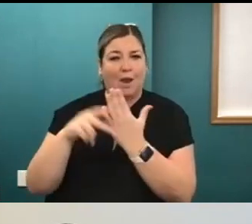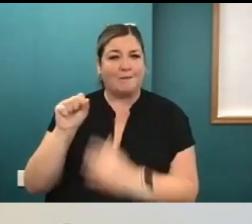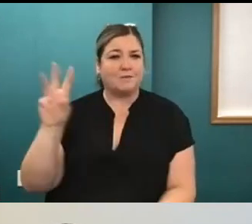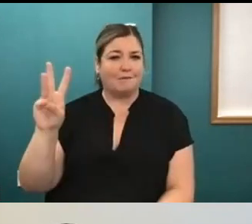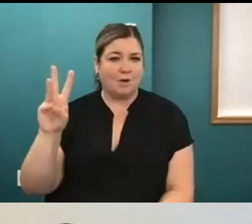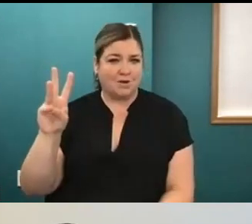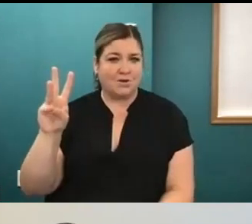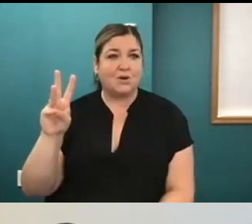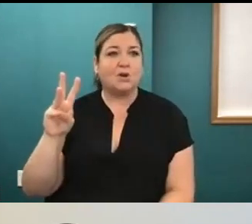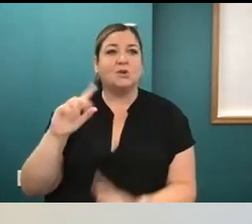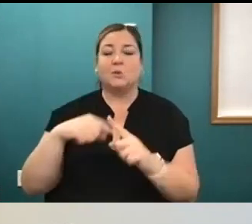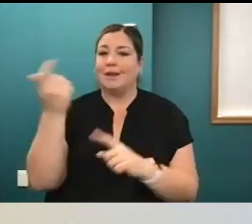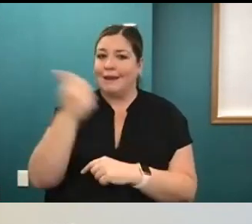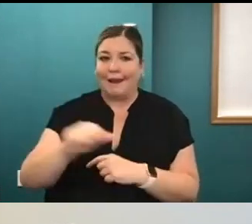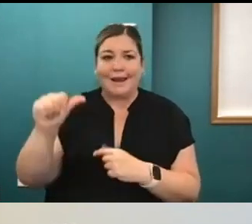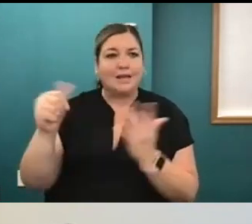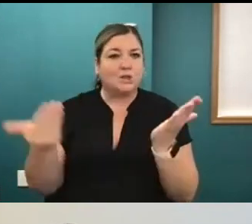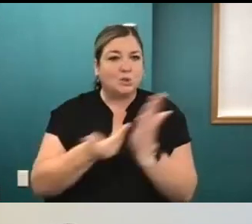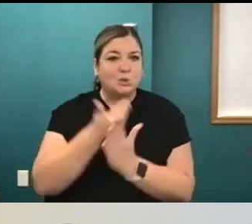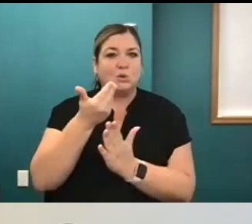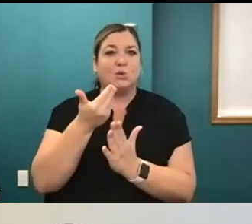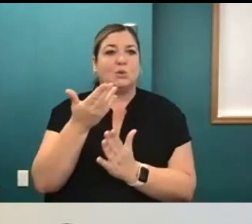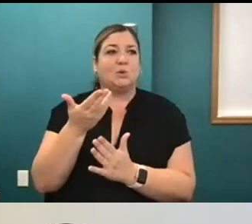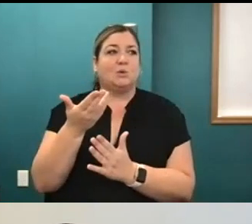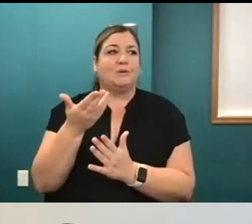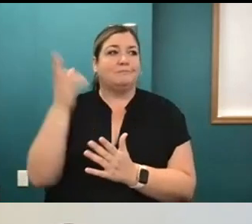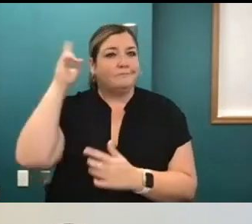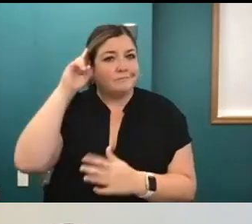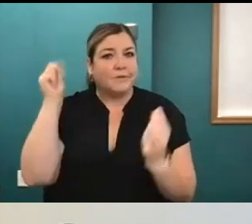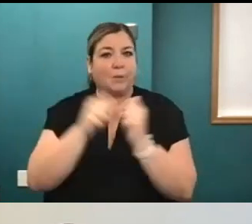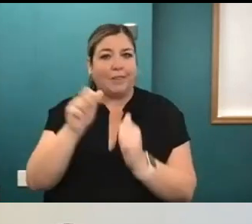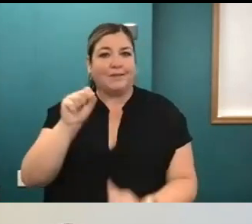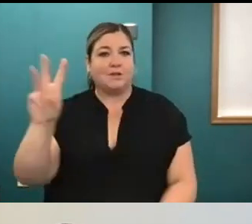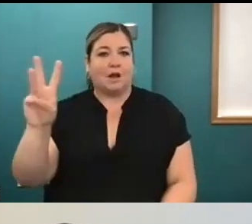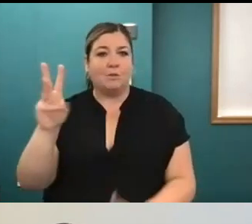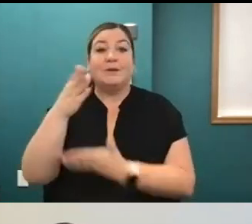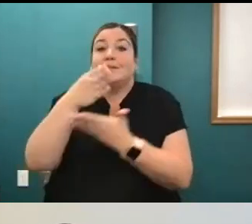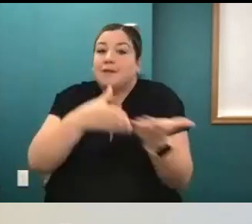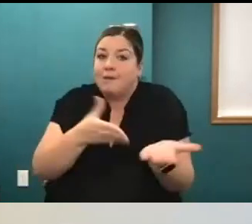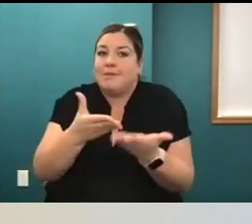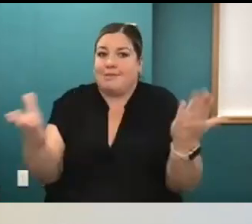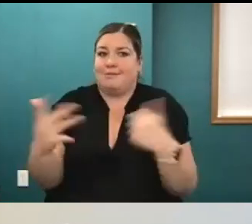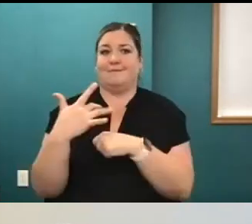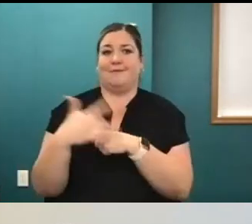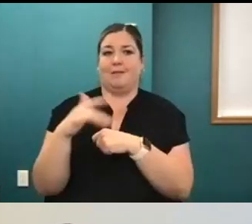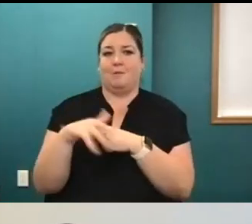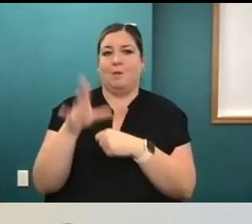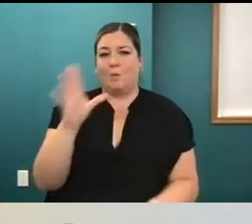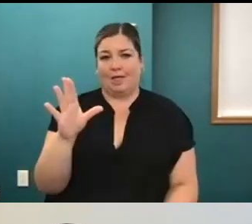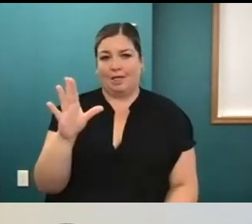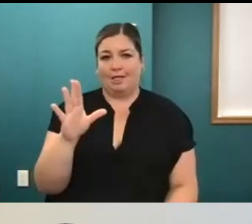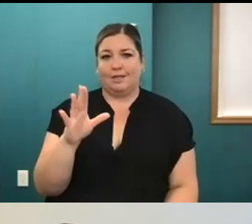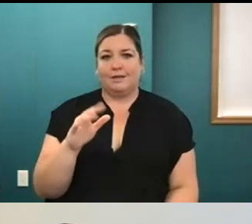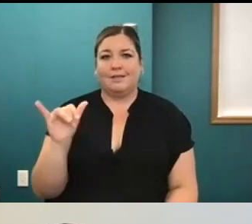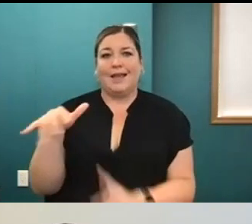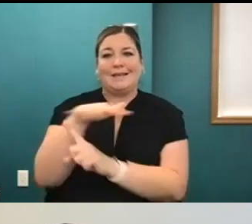any new device is programmed or put into the software, it will be, some of the features will be available. Like the scene classifier and